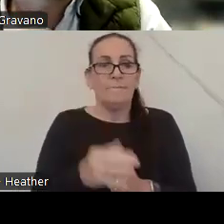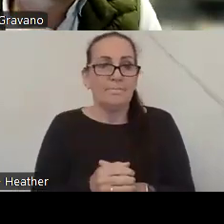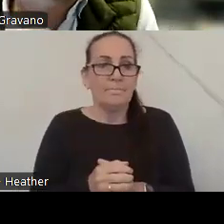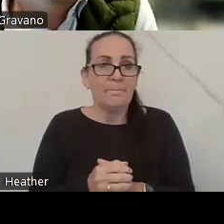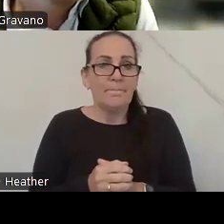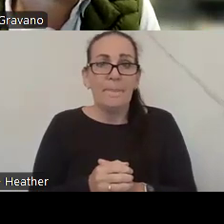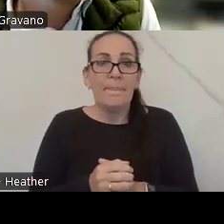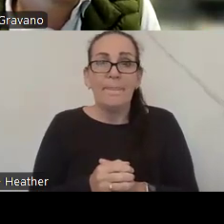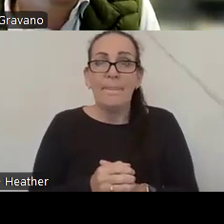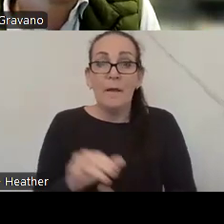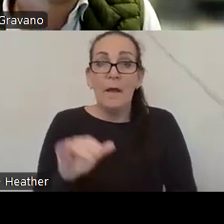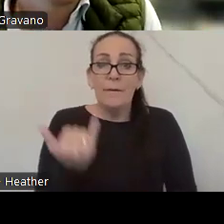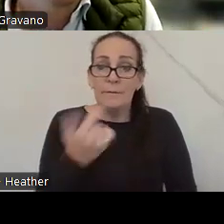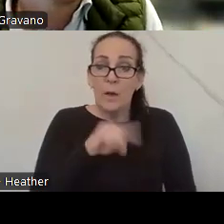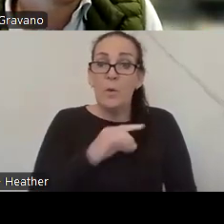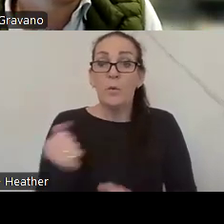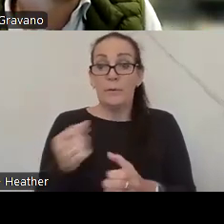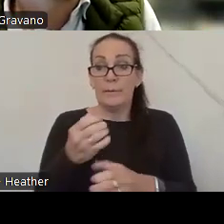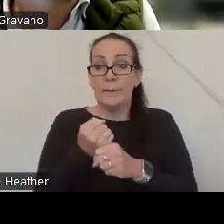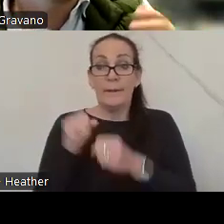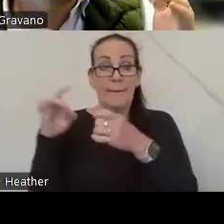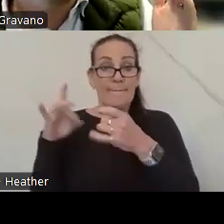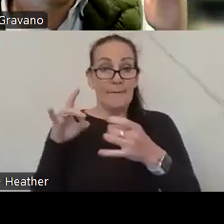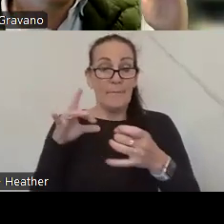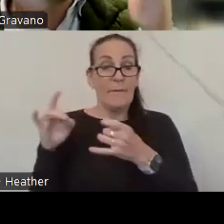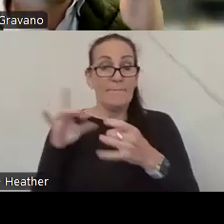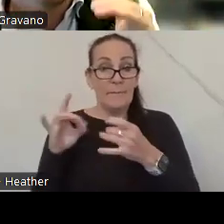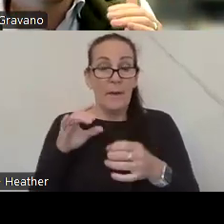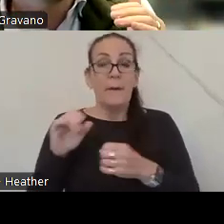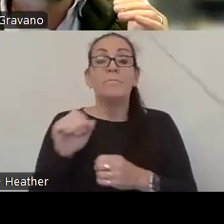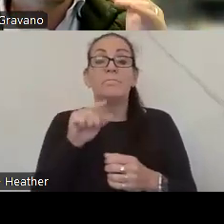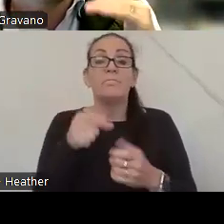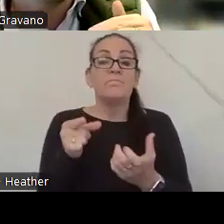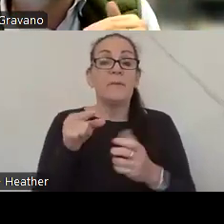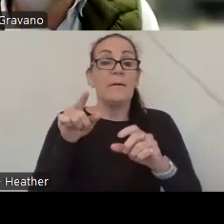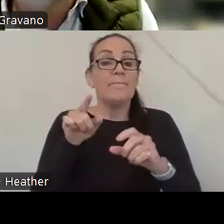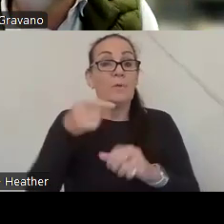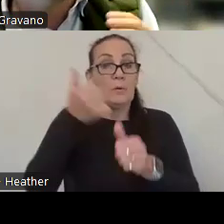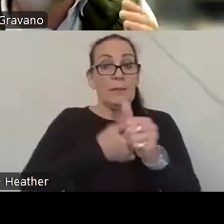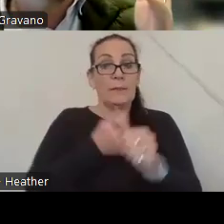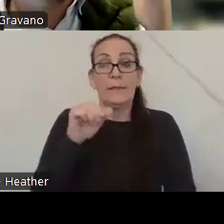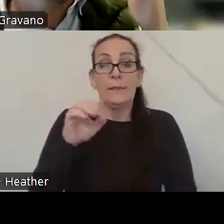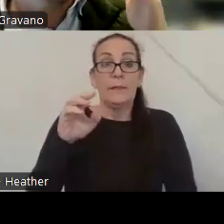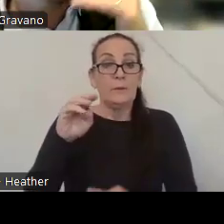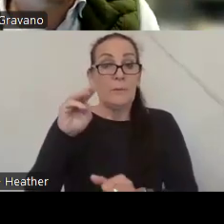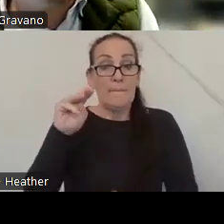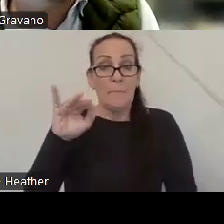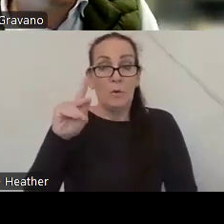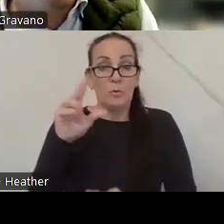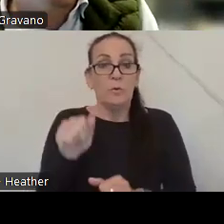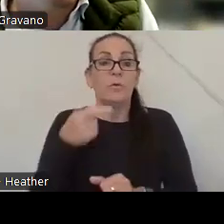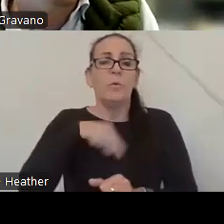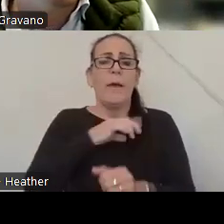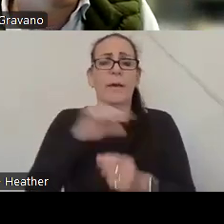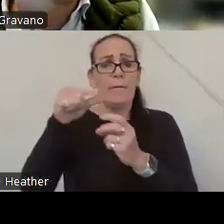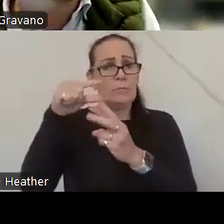We're getting that feedback survey and workbooks. So for each of the modules, we have an option for a person to fill out an